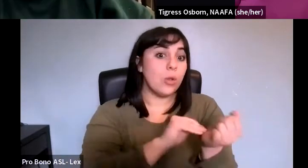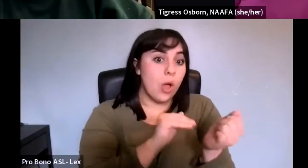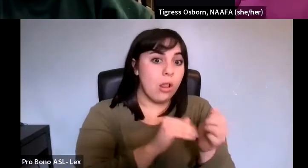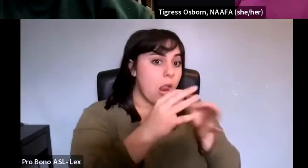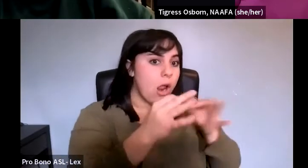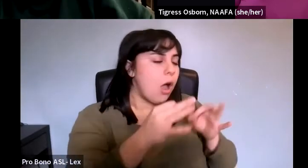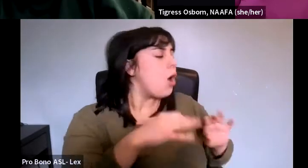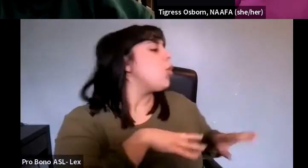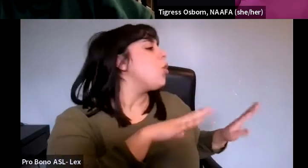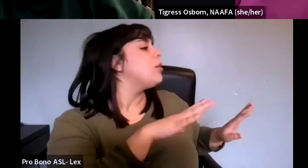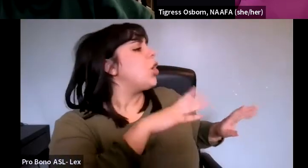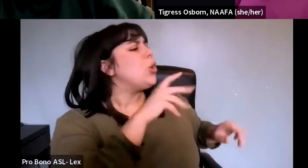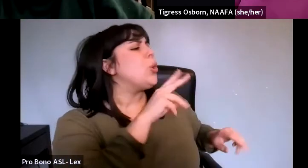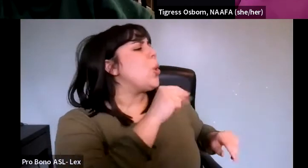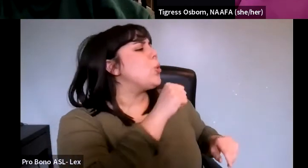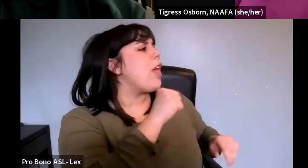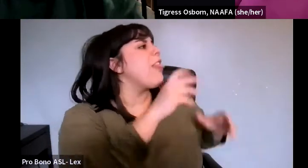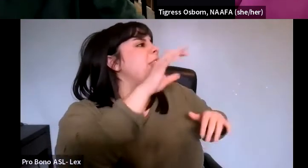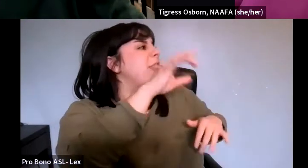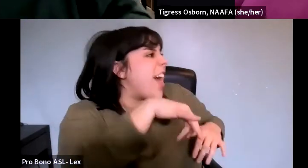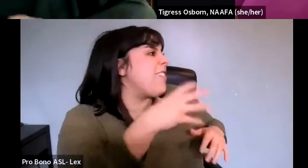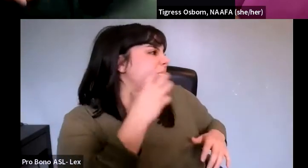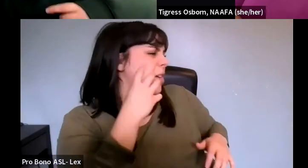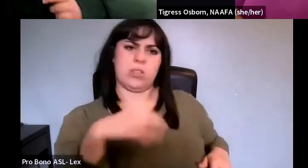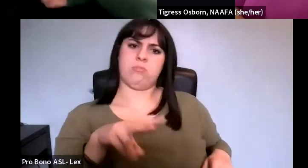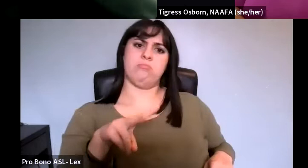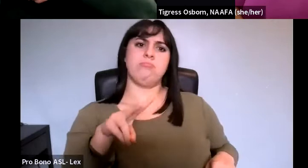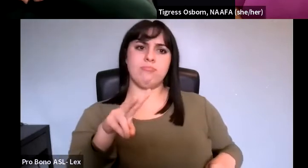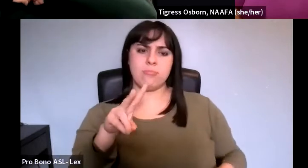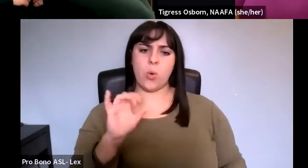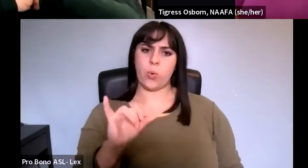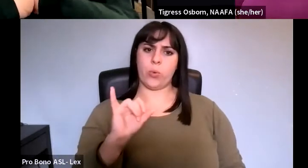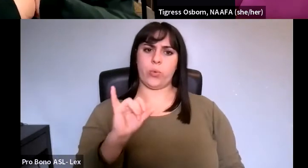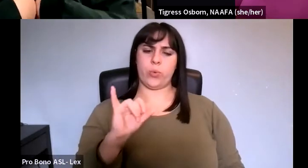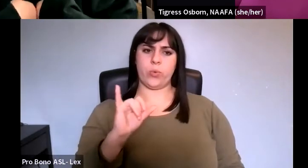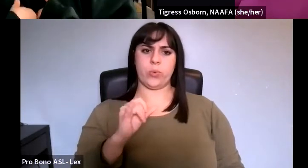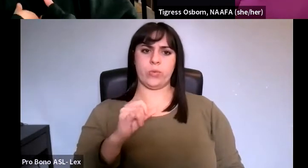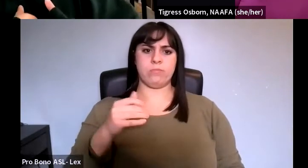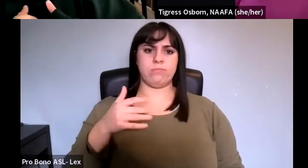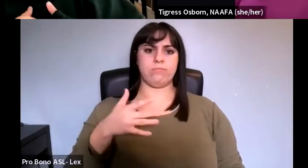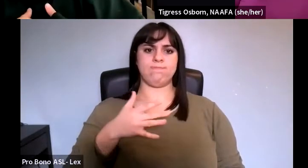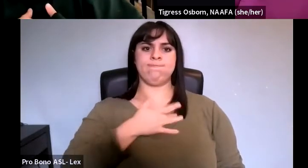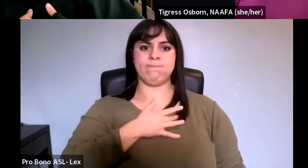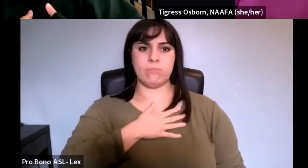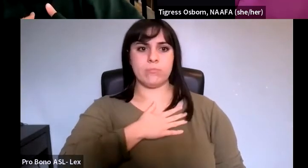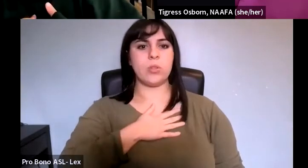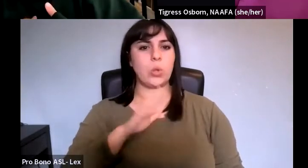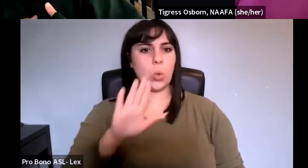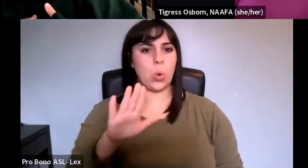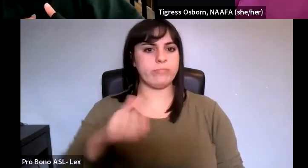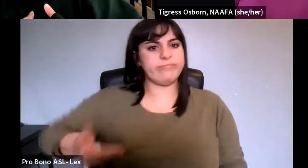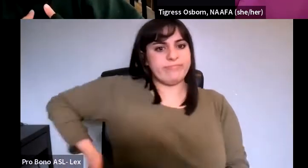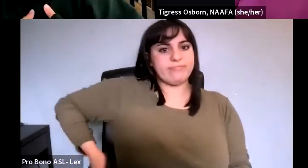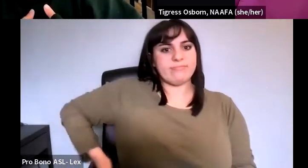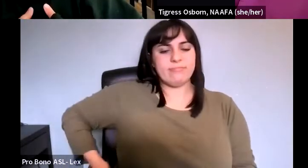you're not that fat. And it was that thing of your instinct, which is based on having hated